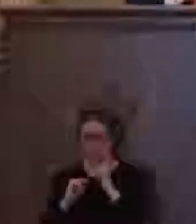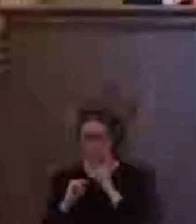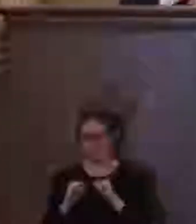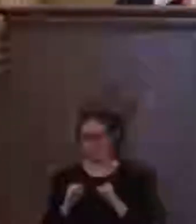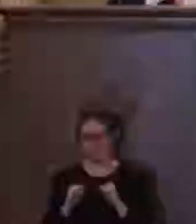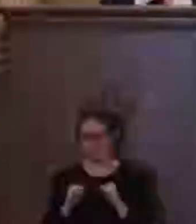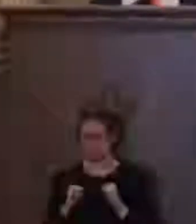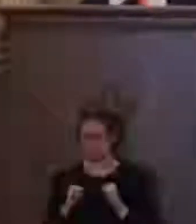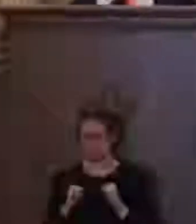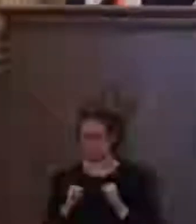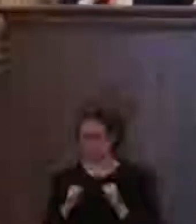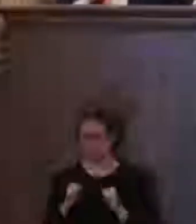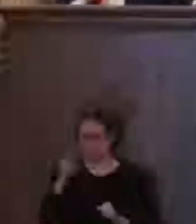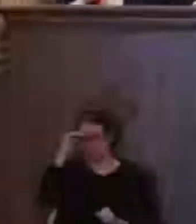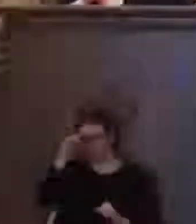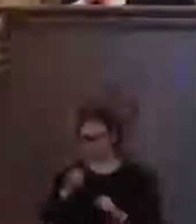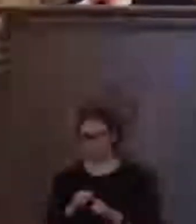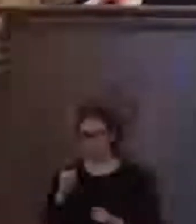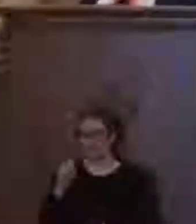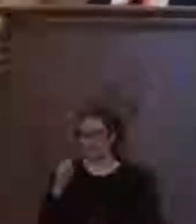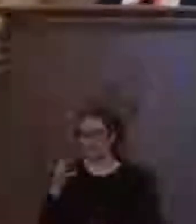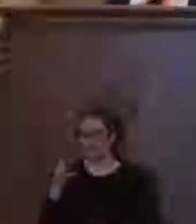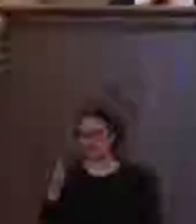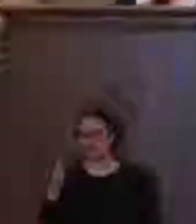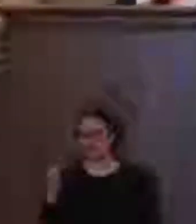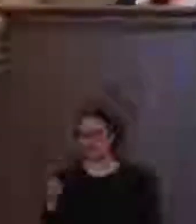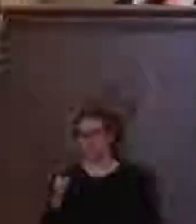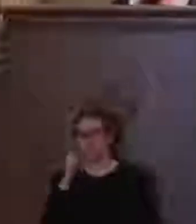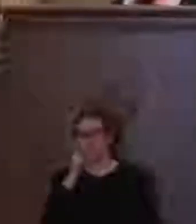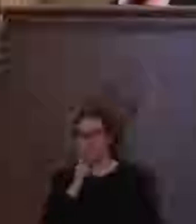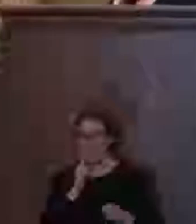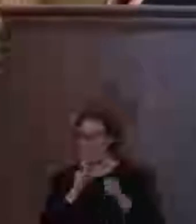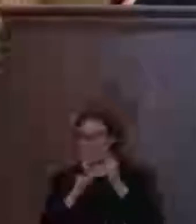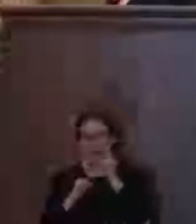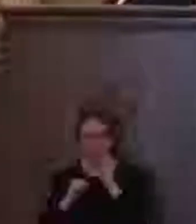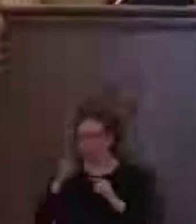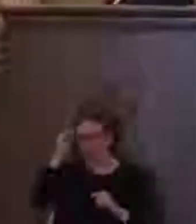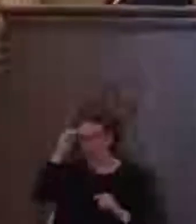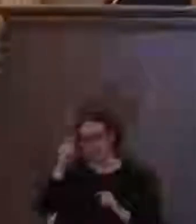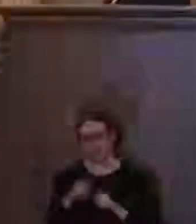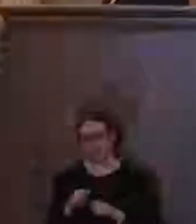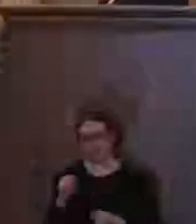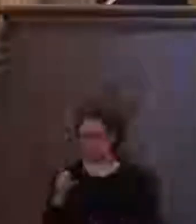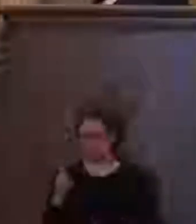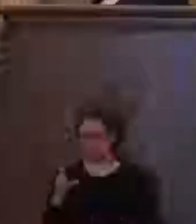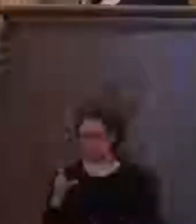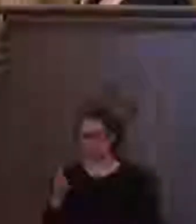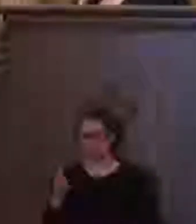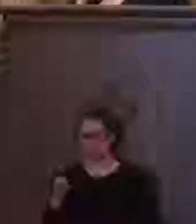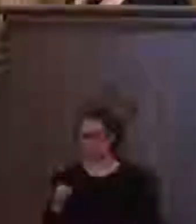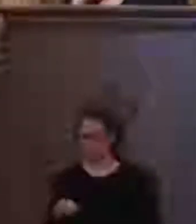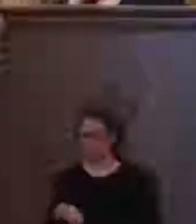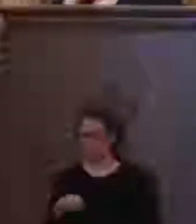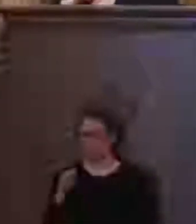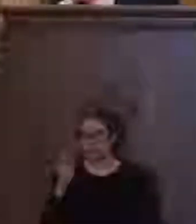saying, Brother Tolbert, weeping and crying, Brother Tolbert. And I said, hello? And